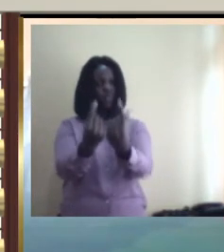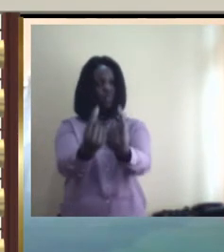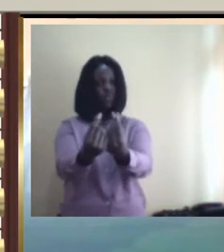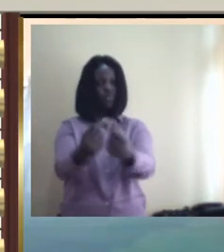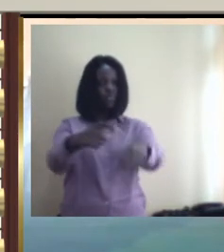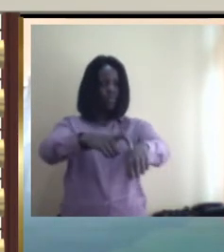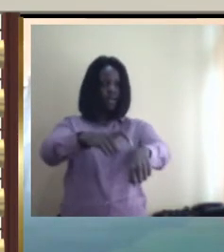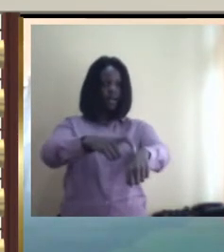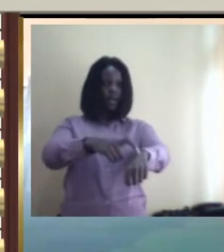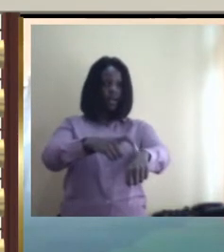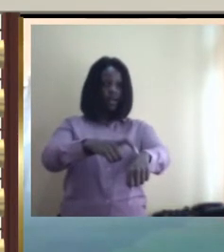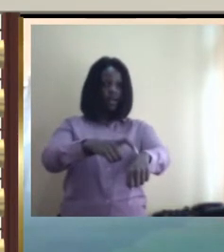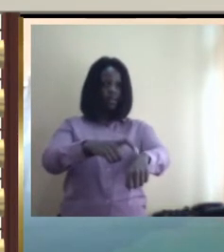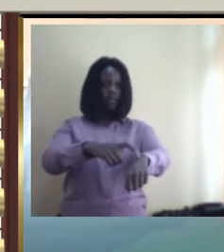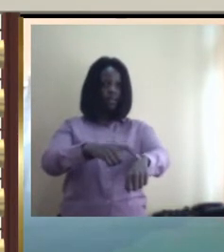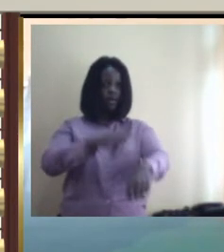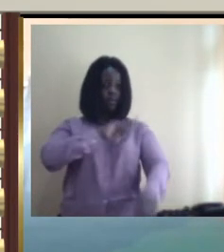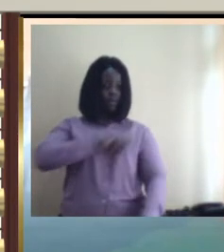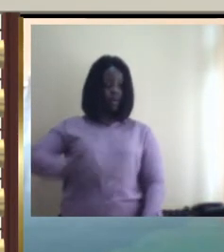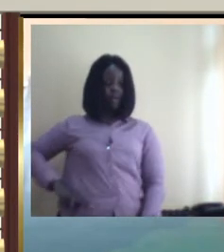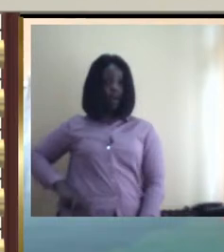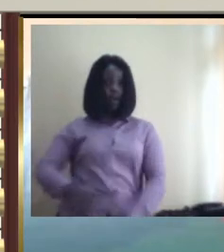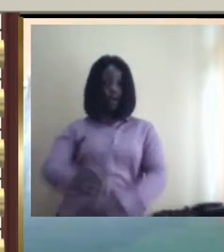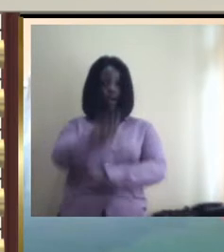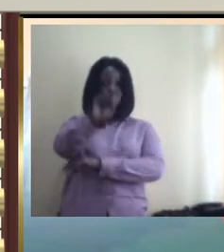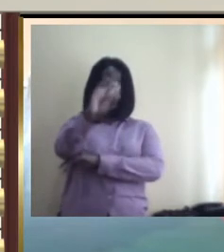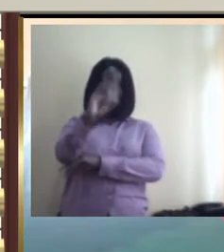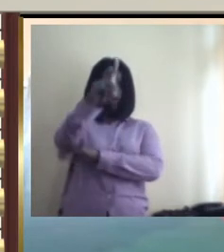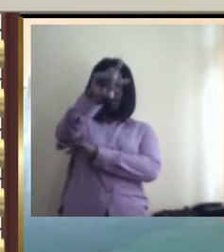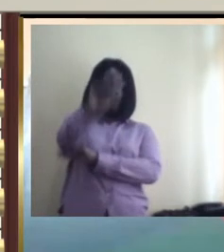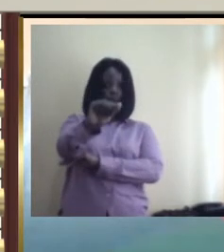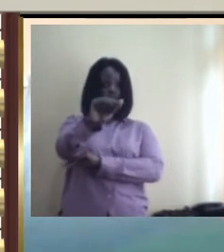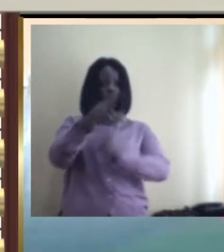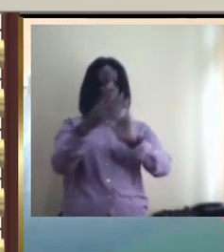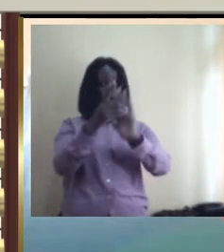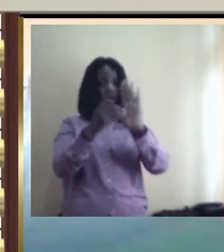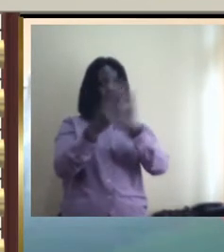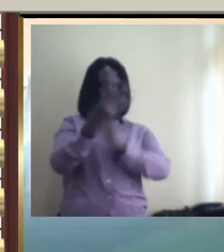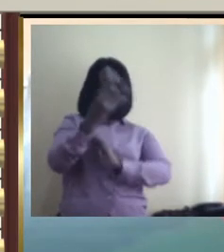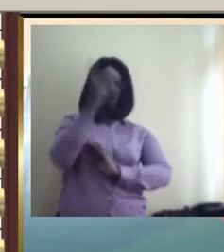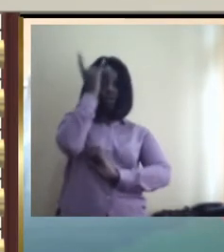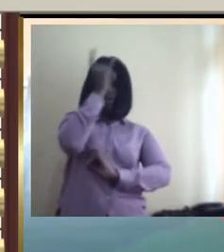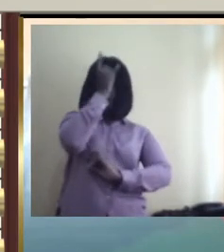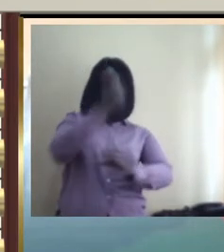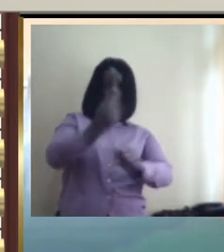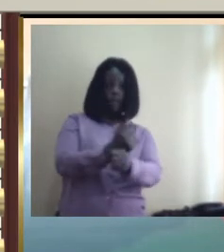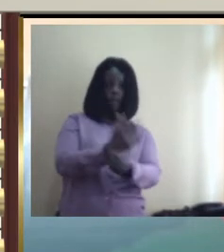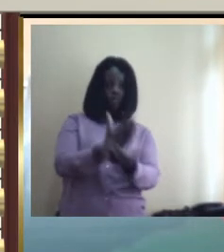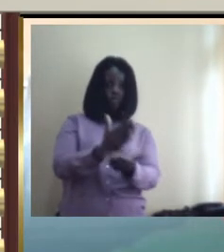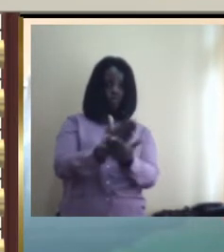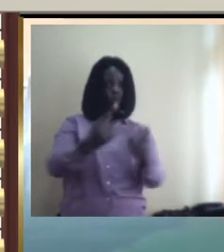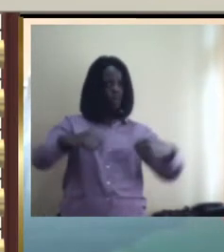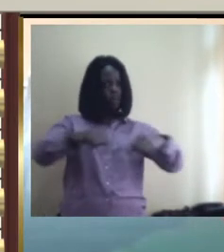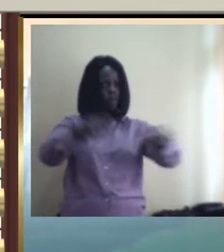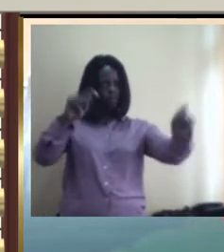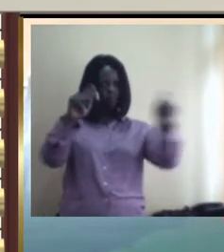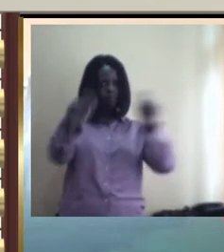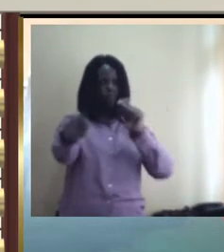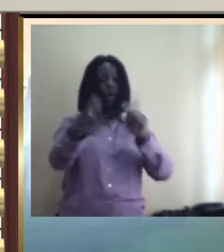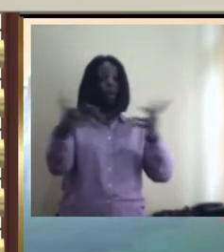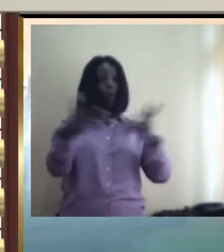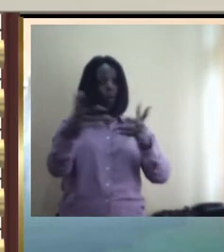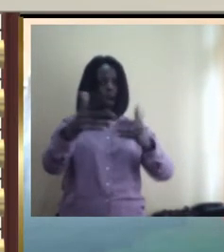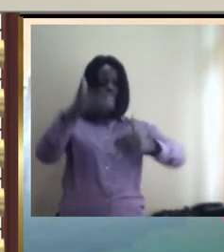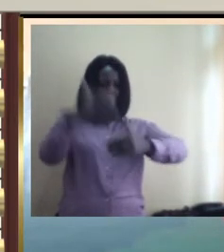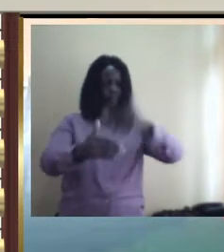the Premier's State of the Province address on the 4th of March to ensure that we become a game changer in